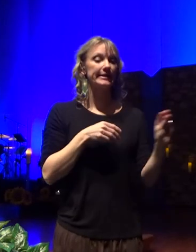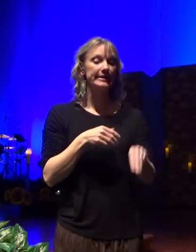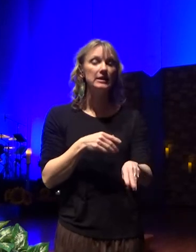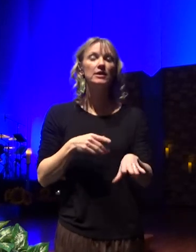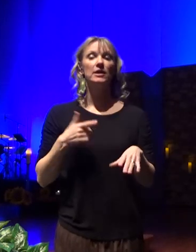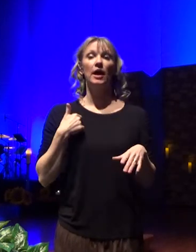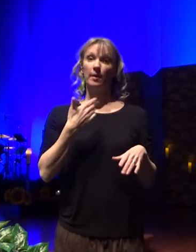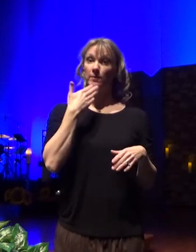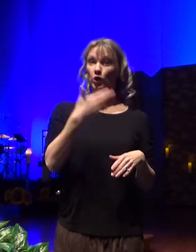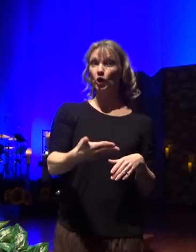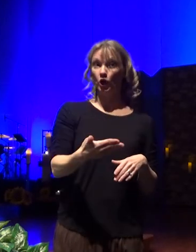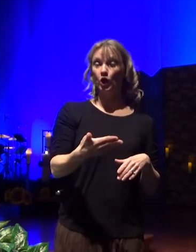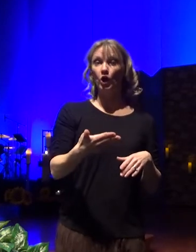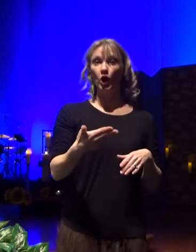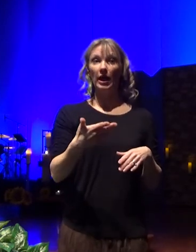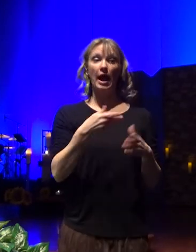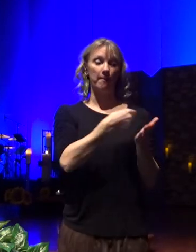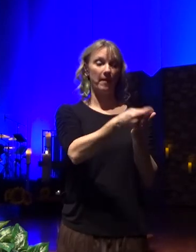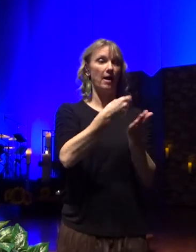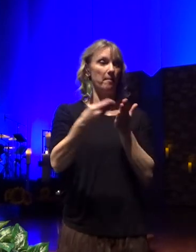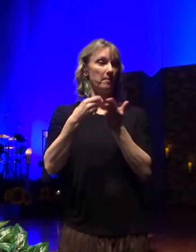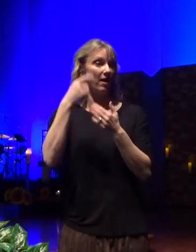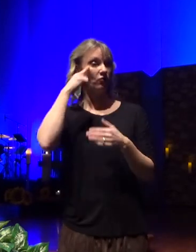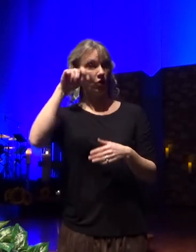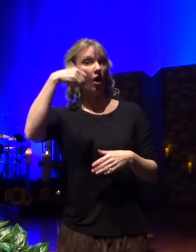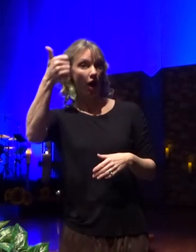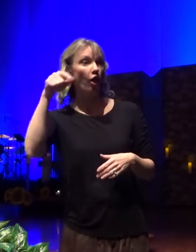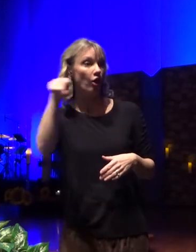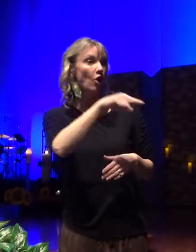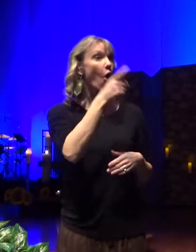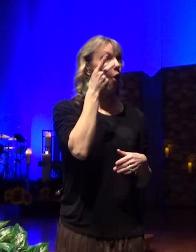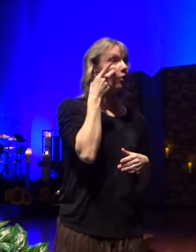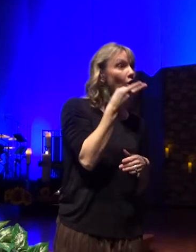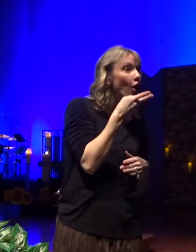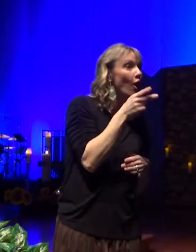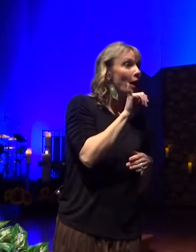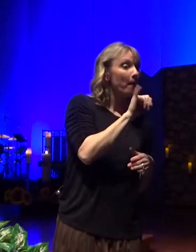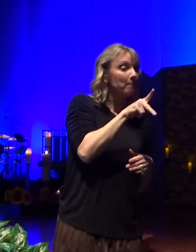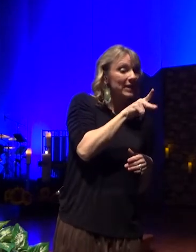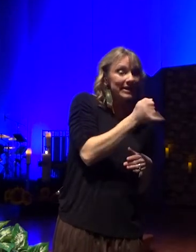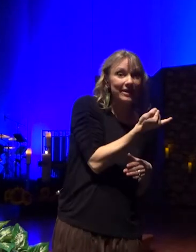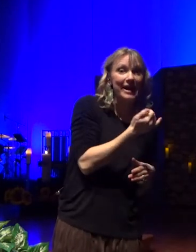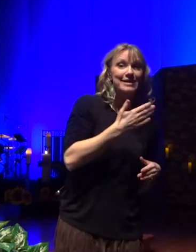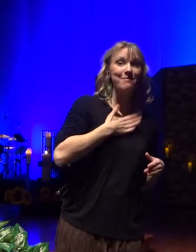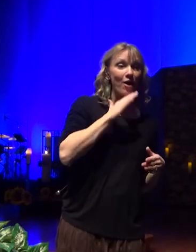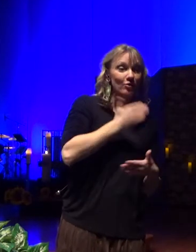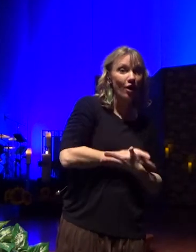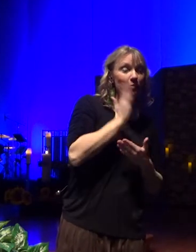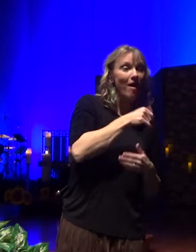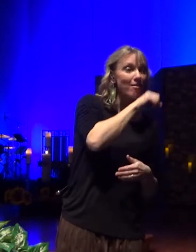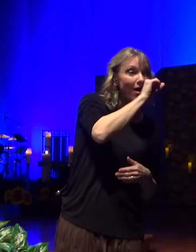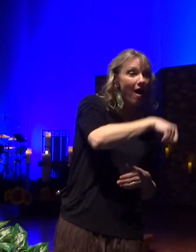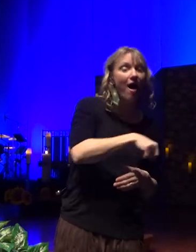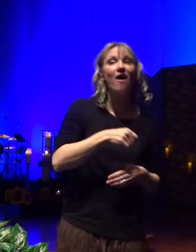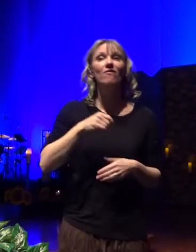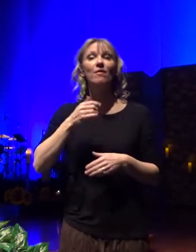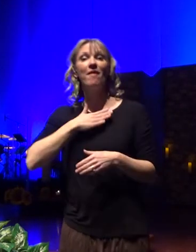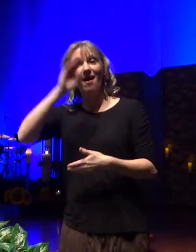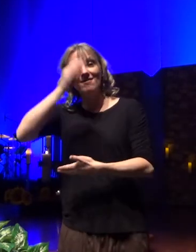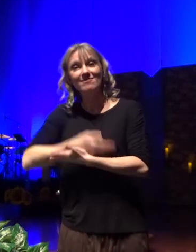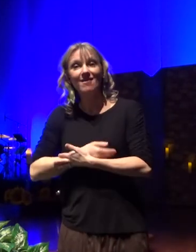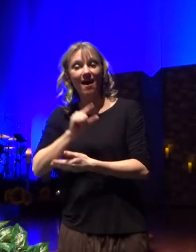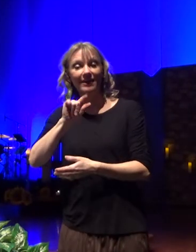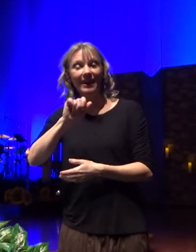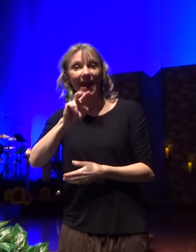over here, and I'm very good at getting things for other people. Oh, look at these pajamas. My daughter NJ will love those. My